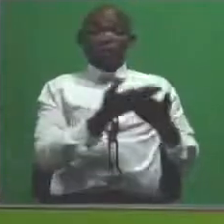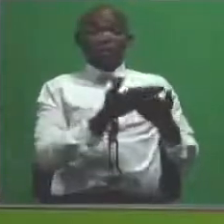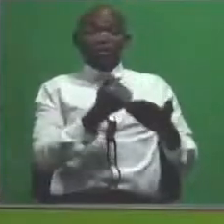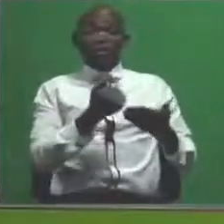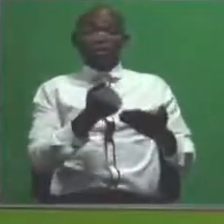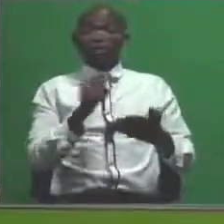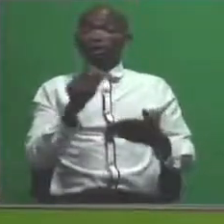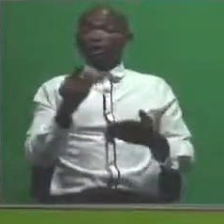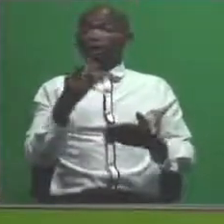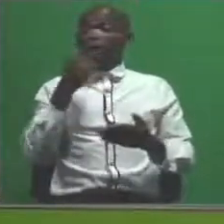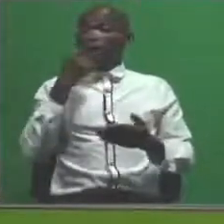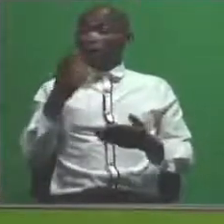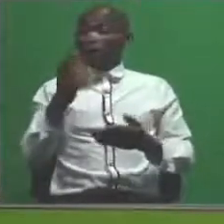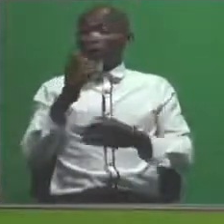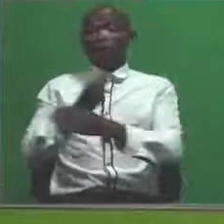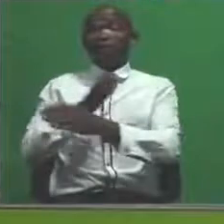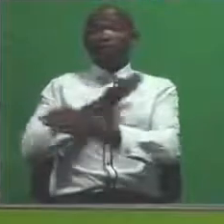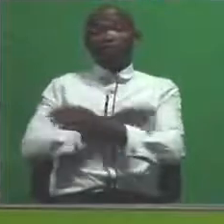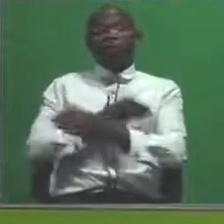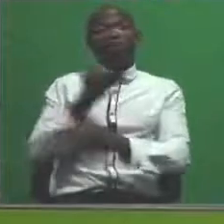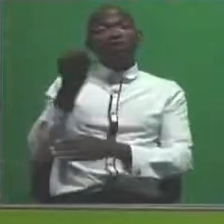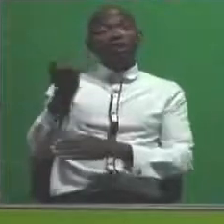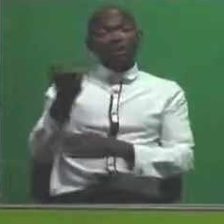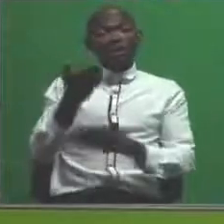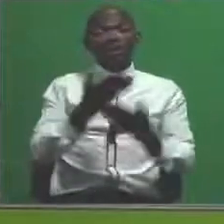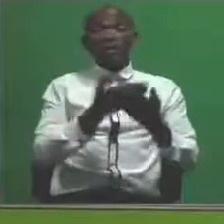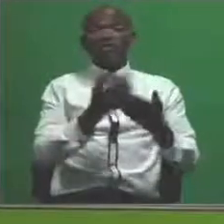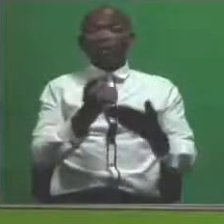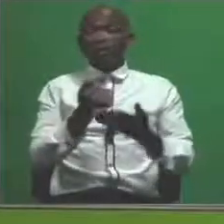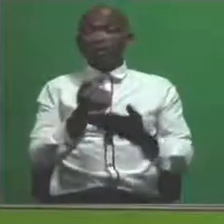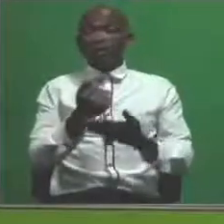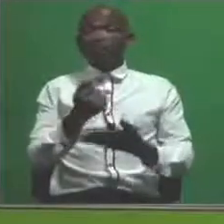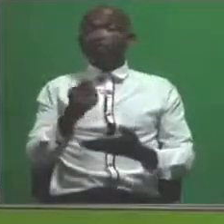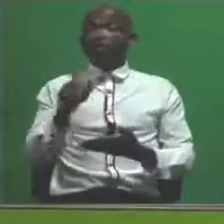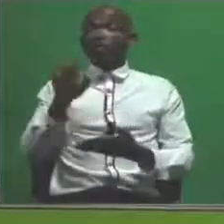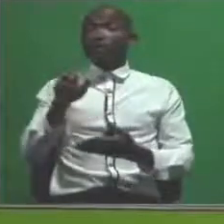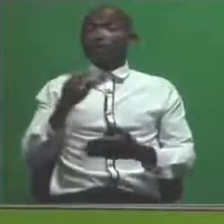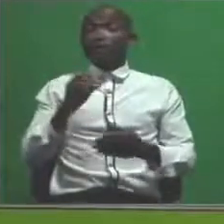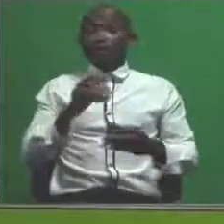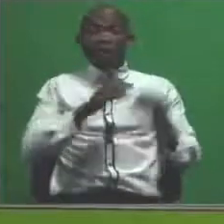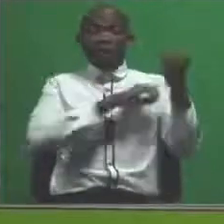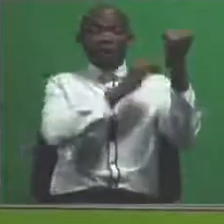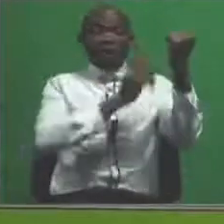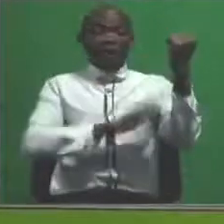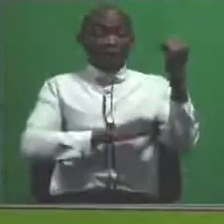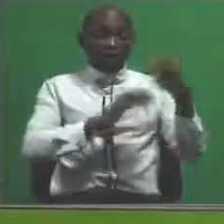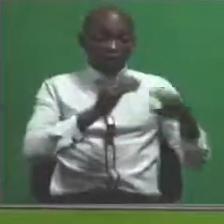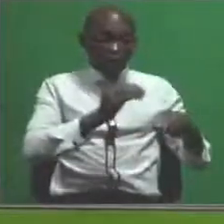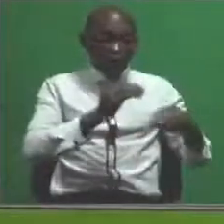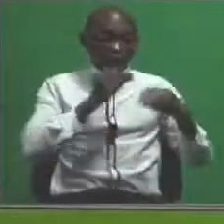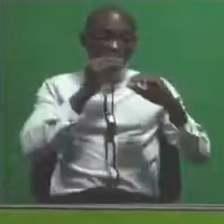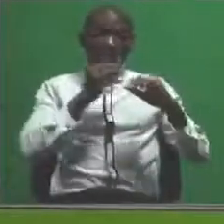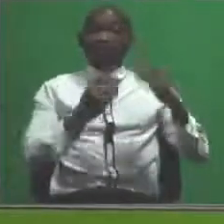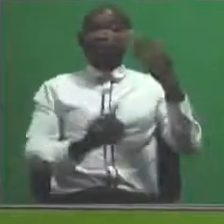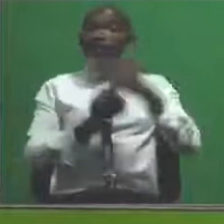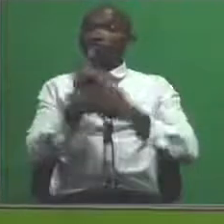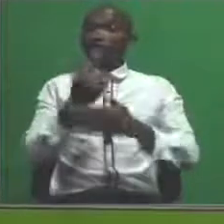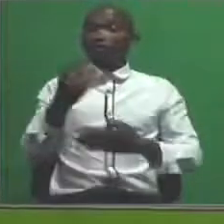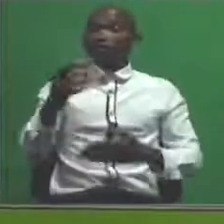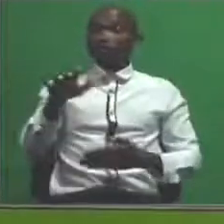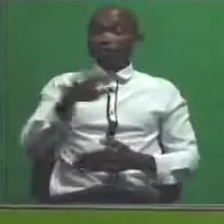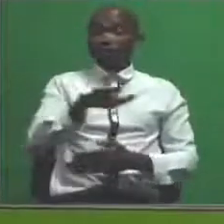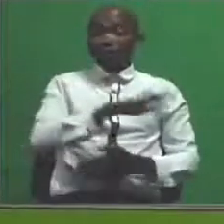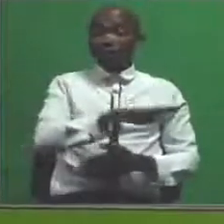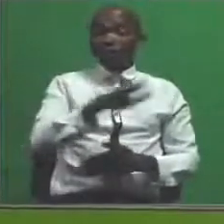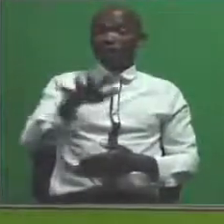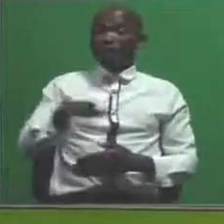have told me earlier, this is because here energy absorbed from the surrounding. That's why this energy from